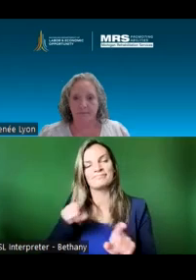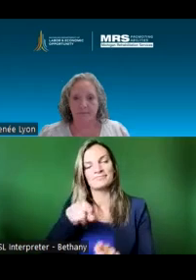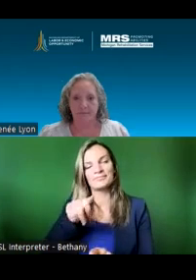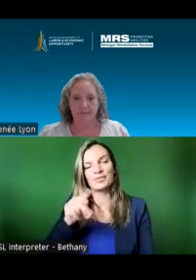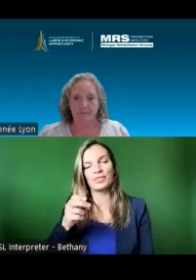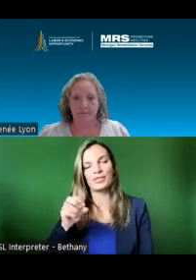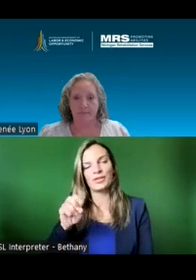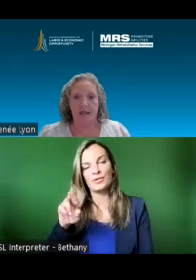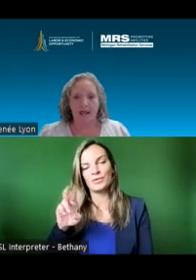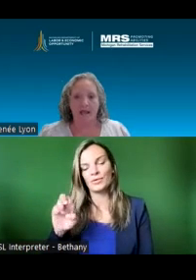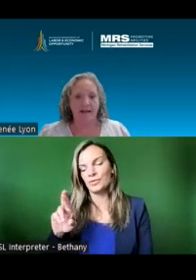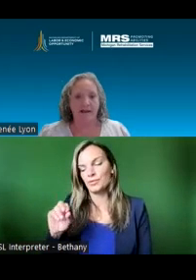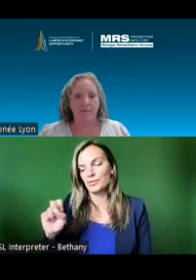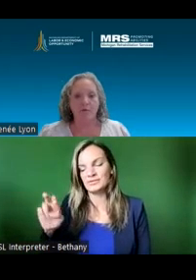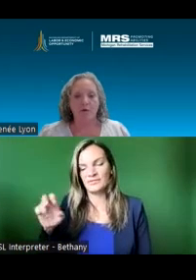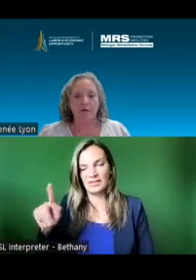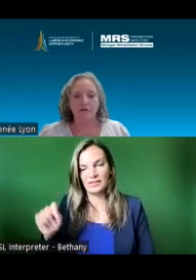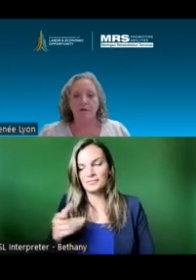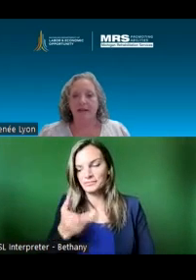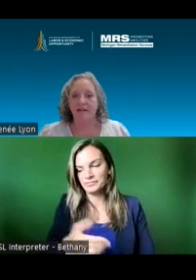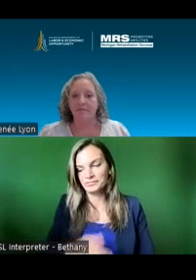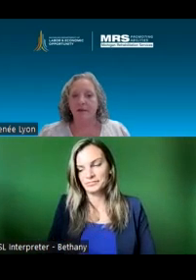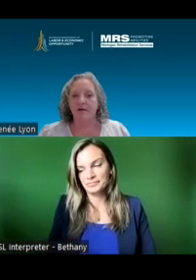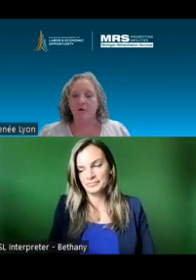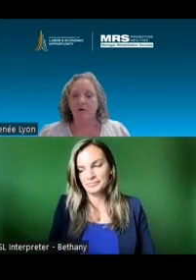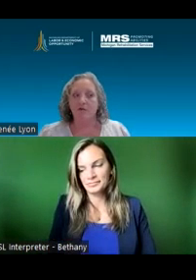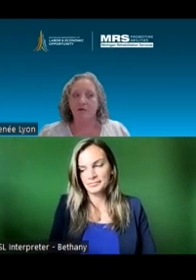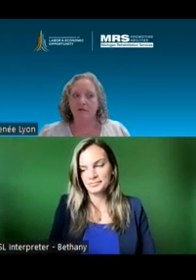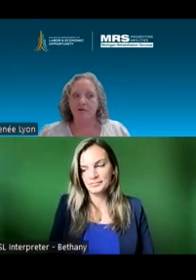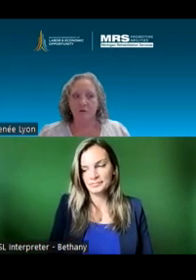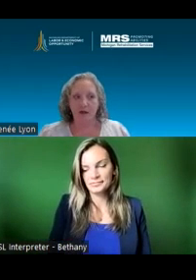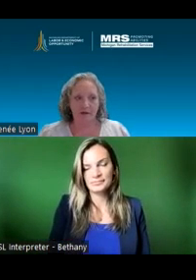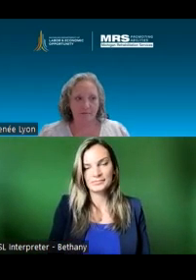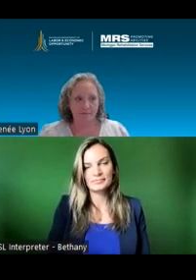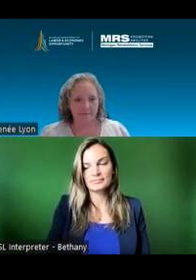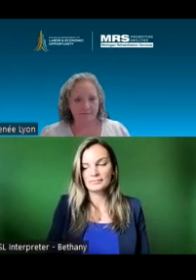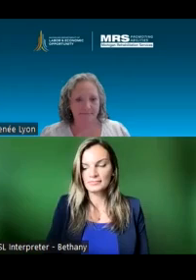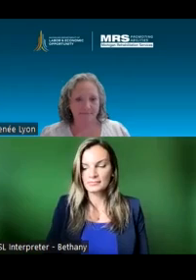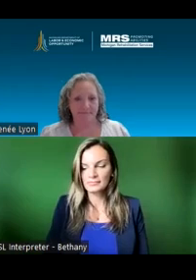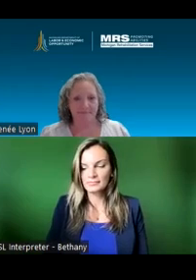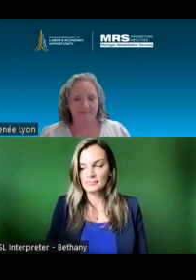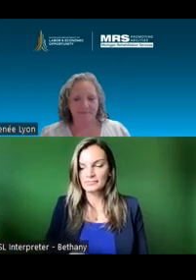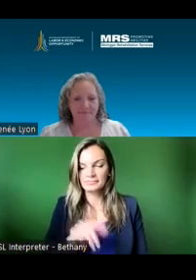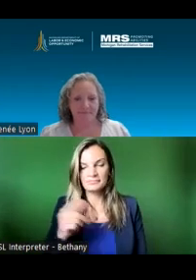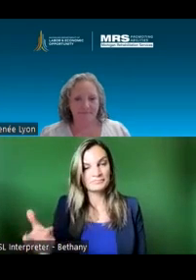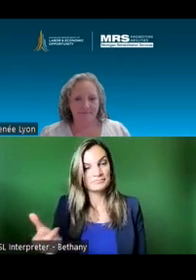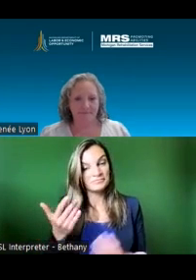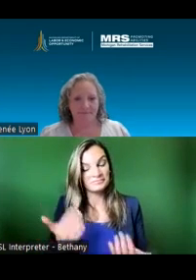Now I'm going to hand it back over to Craig.